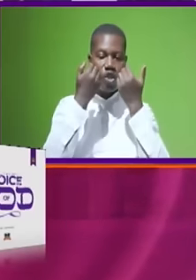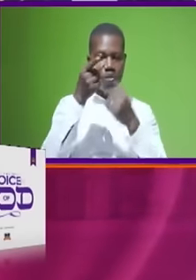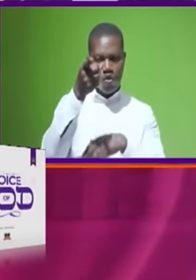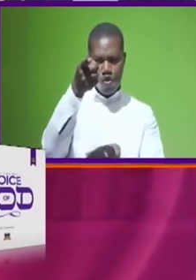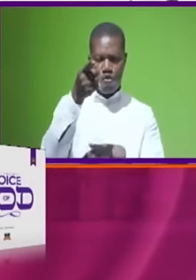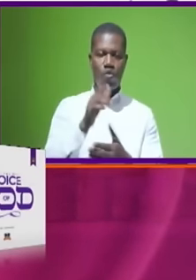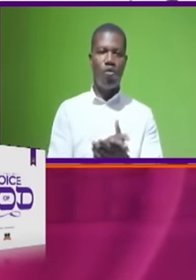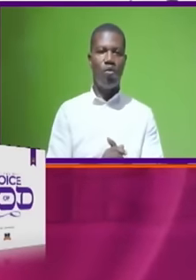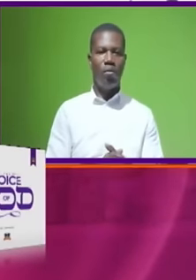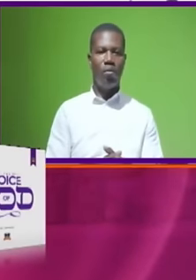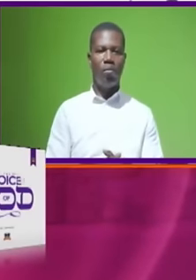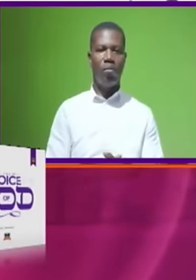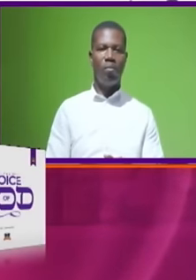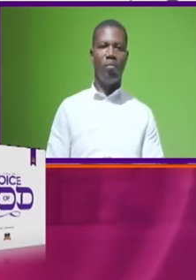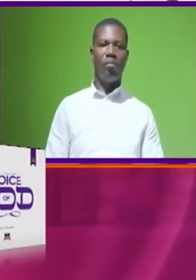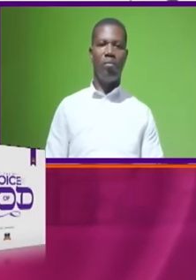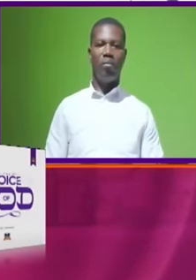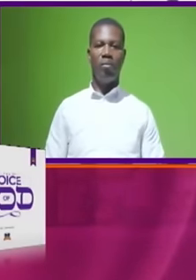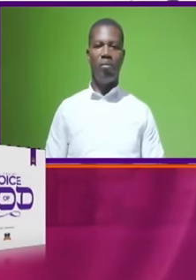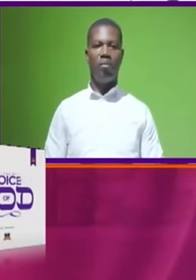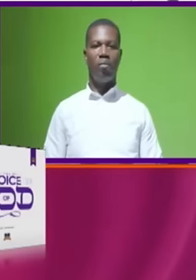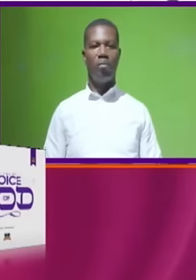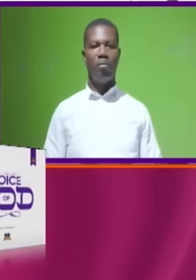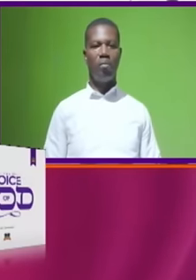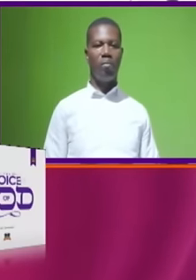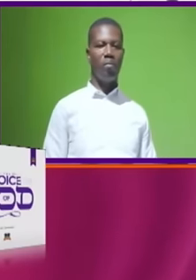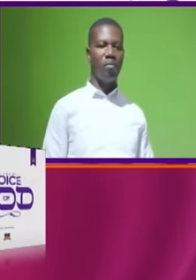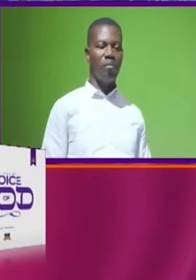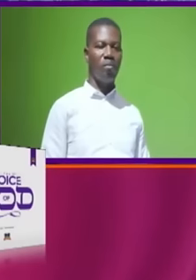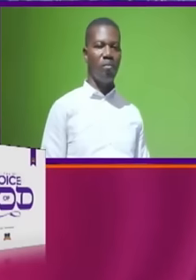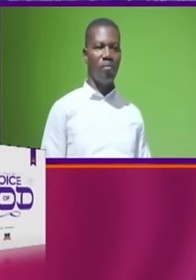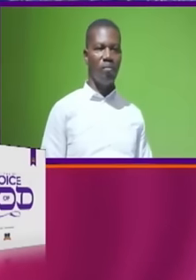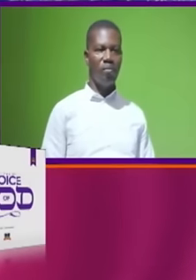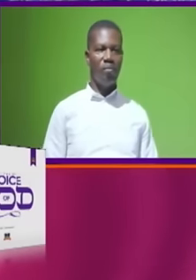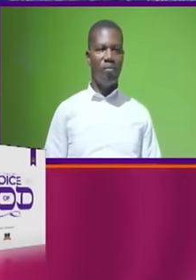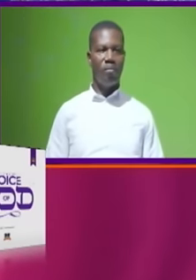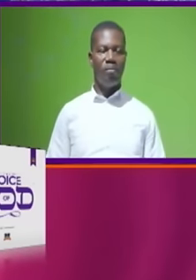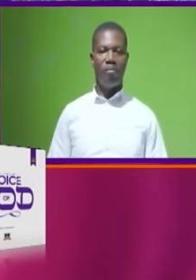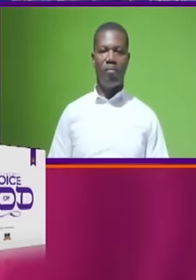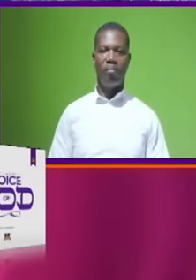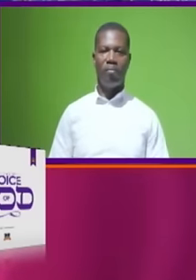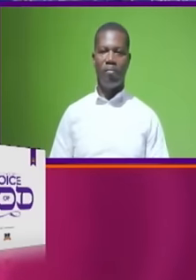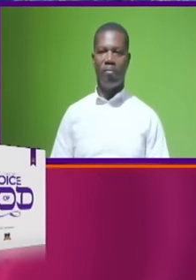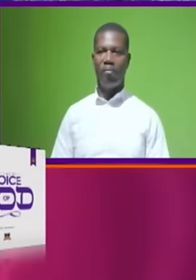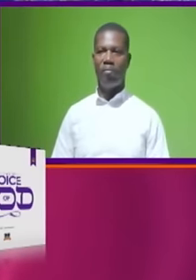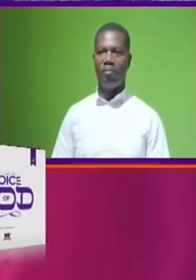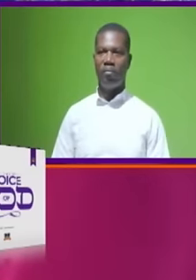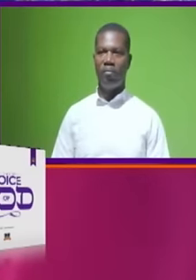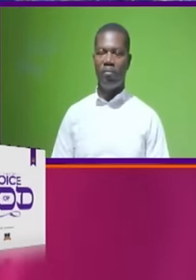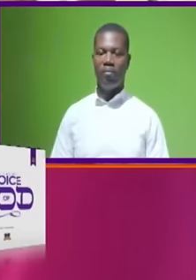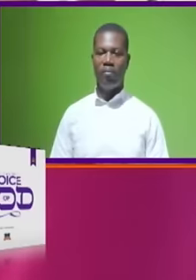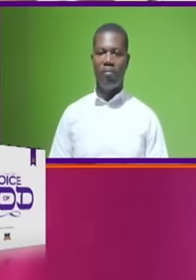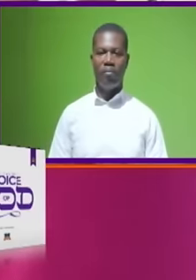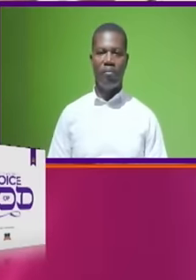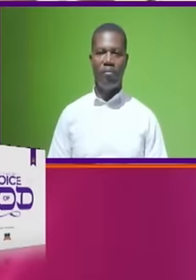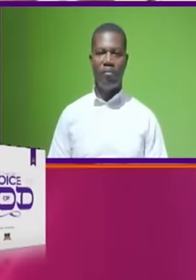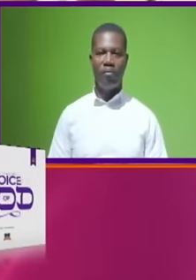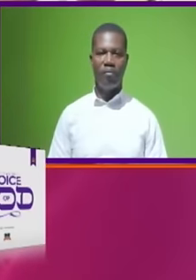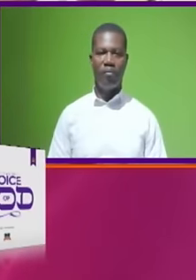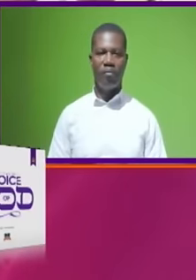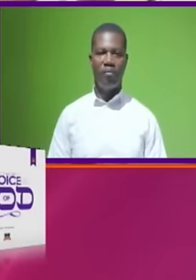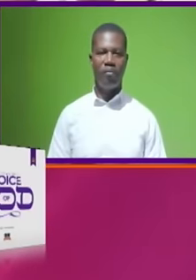today, if you listen to the passage in the Bible where Adam, where I come from, and you going for